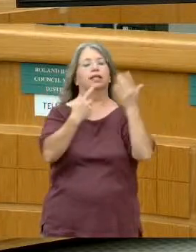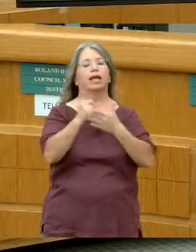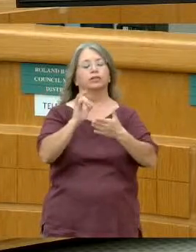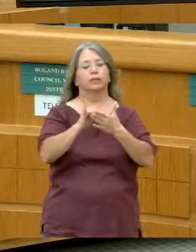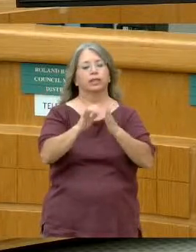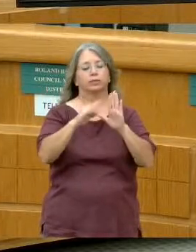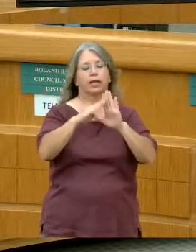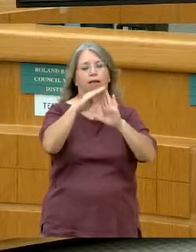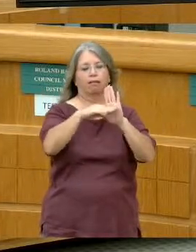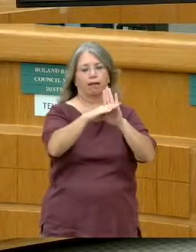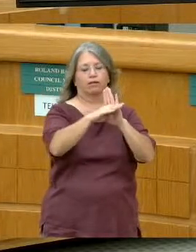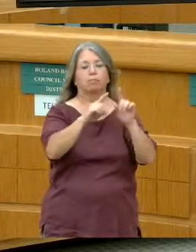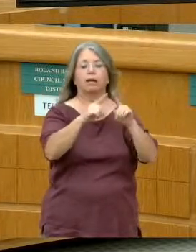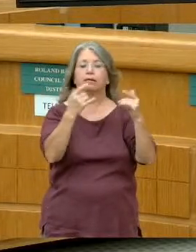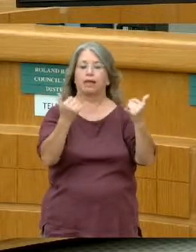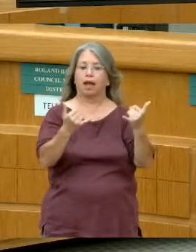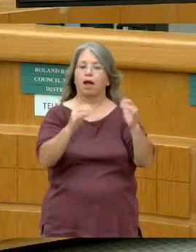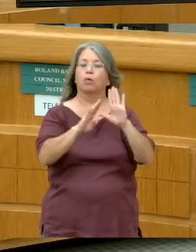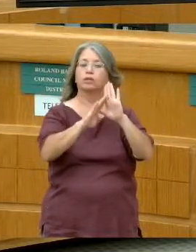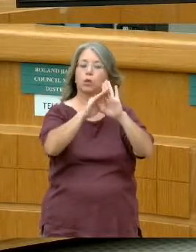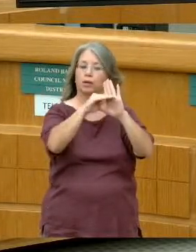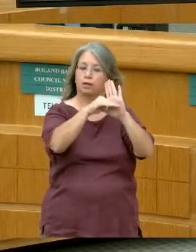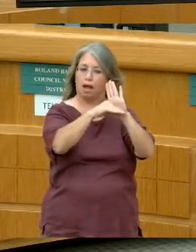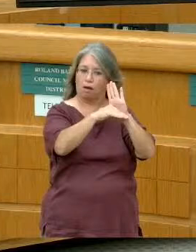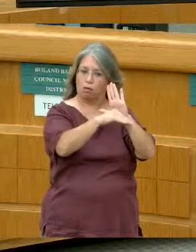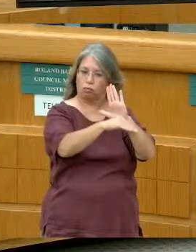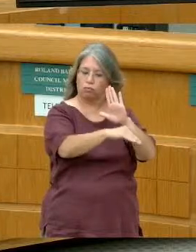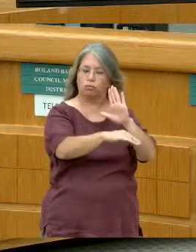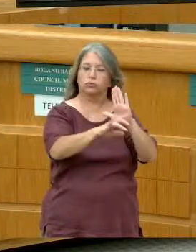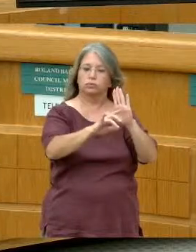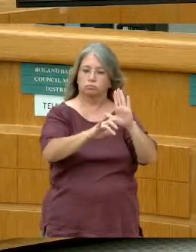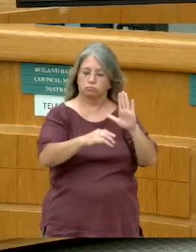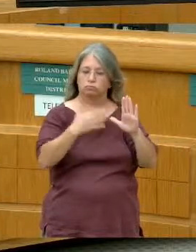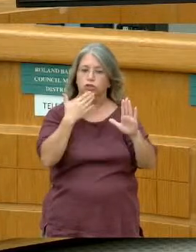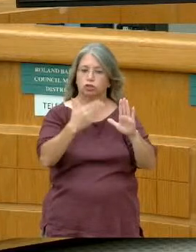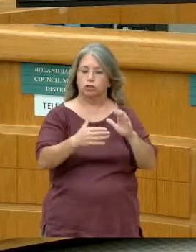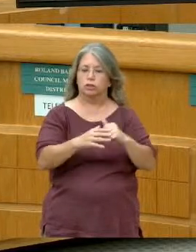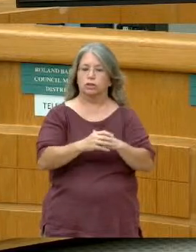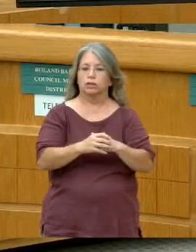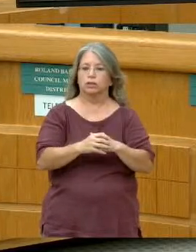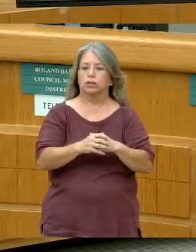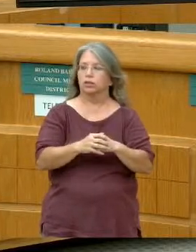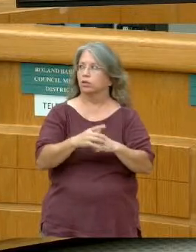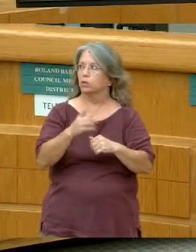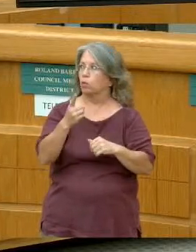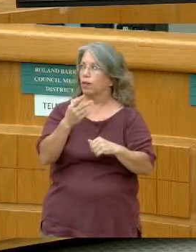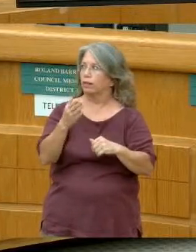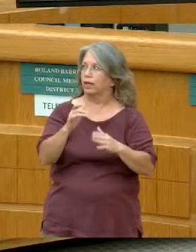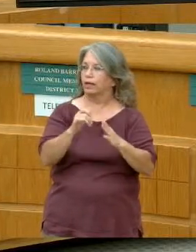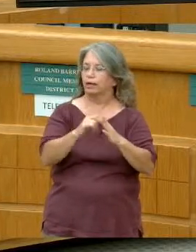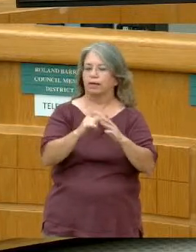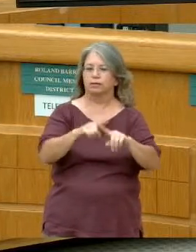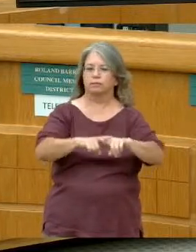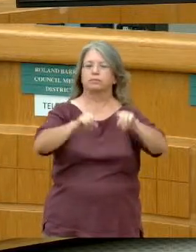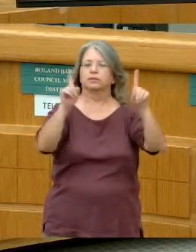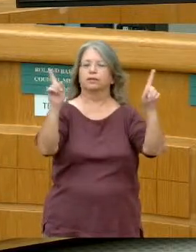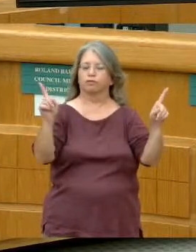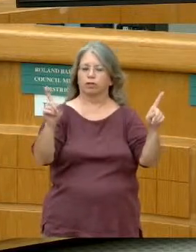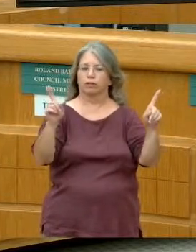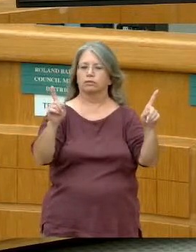off. It's continued to go down now. And there's one major outlier here, and I think everybody